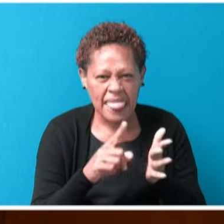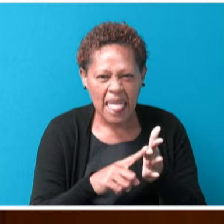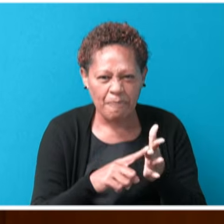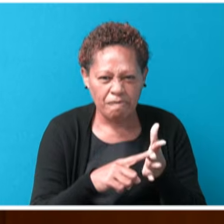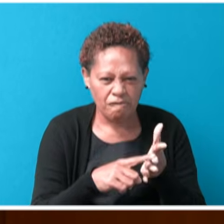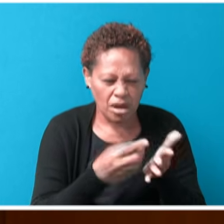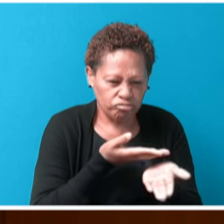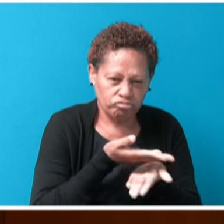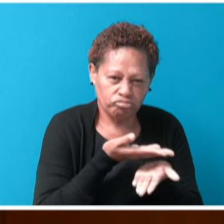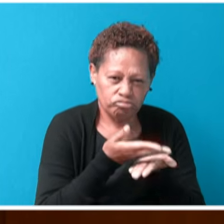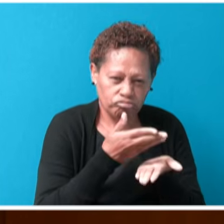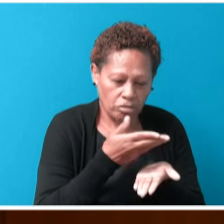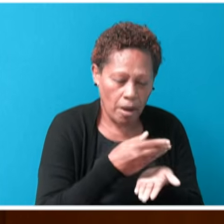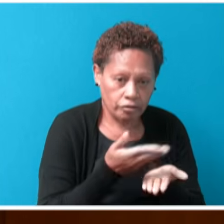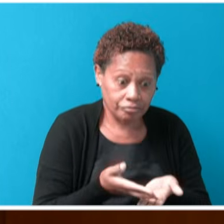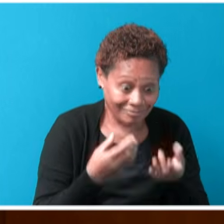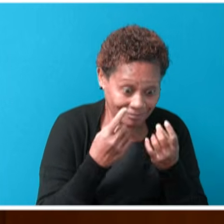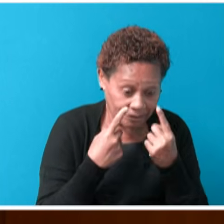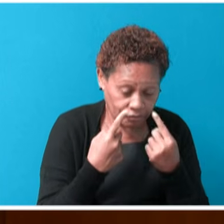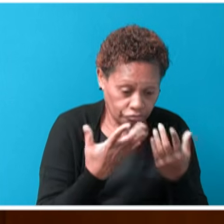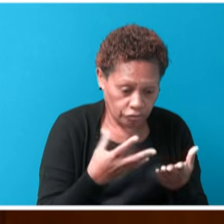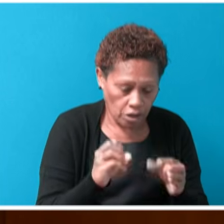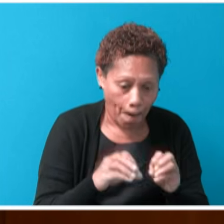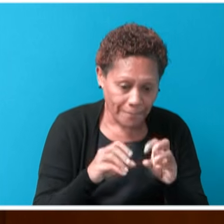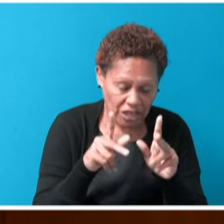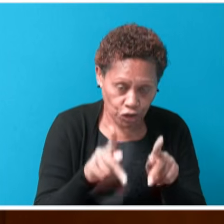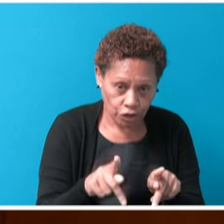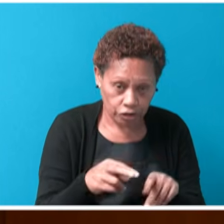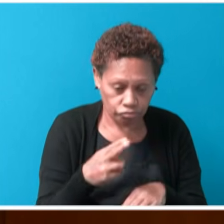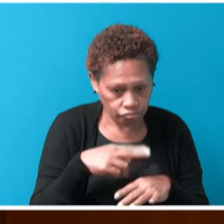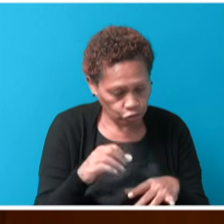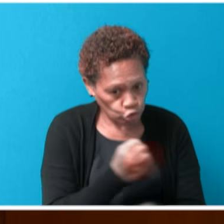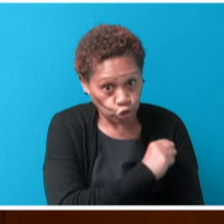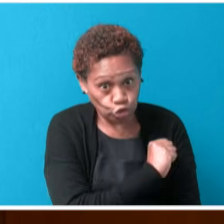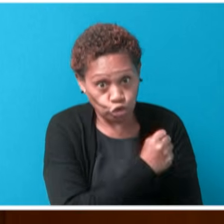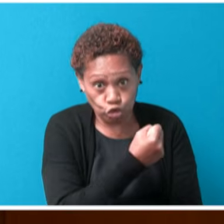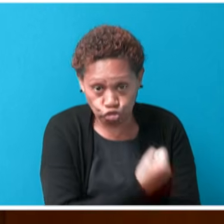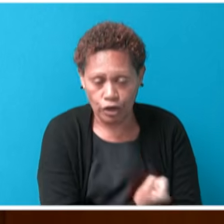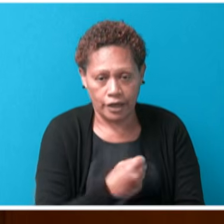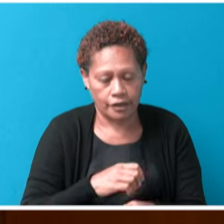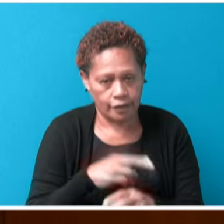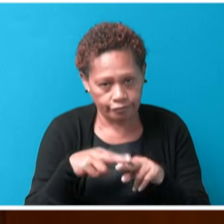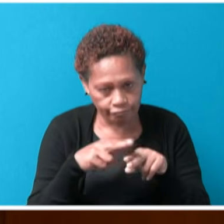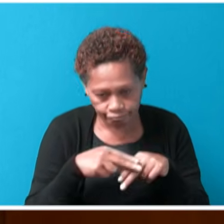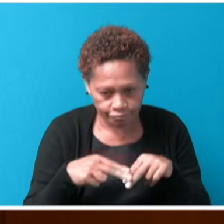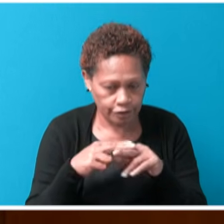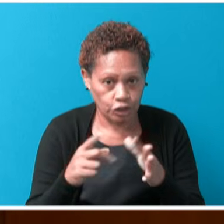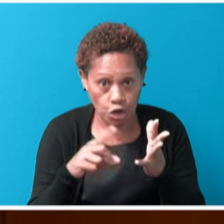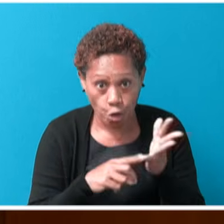which presents a significant opportunity to strengthen Fiji-United